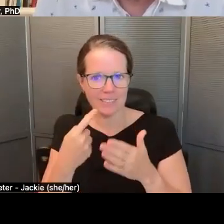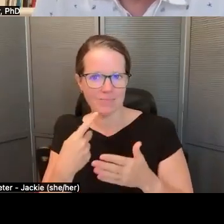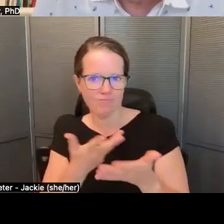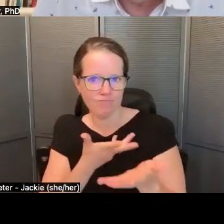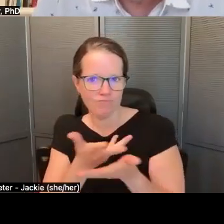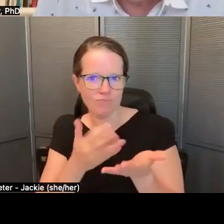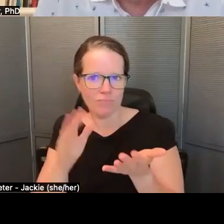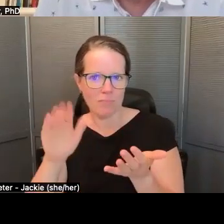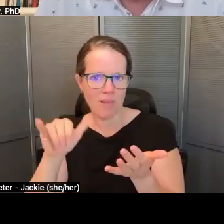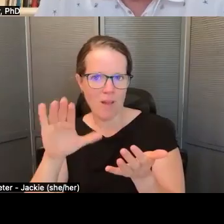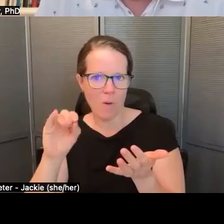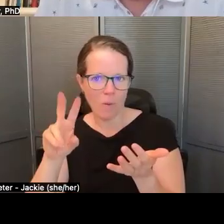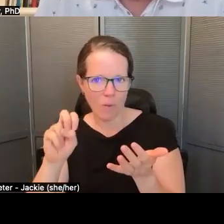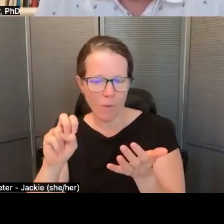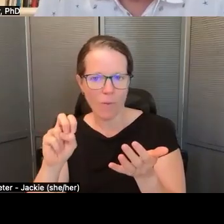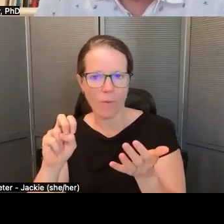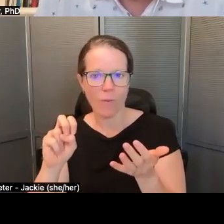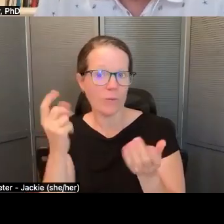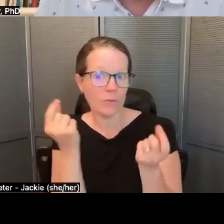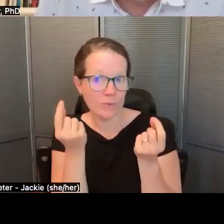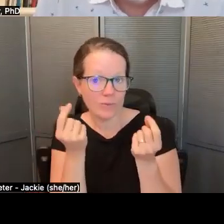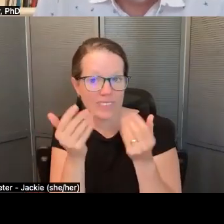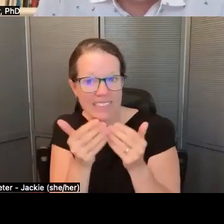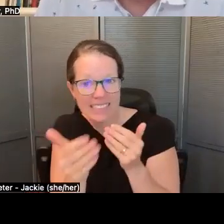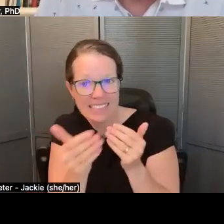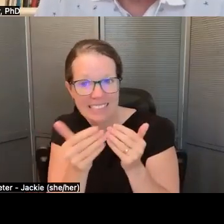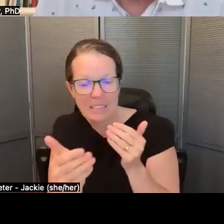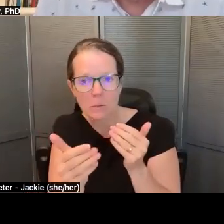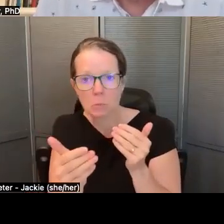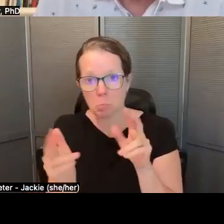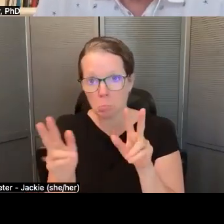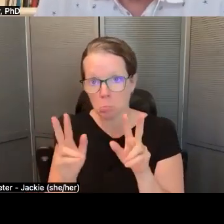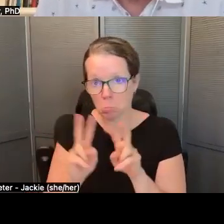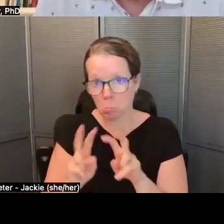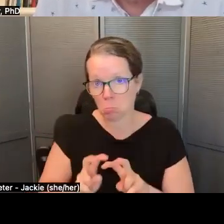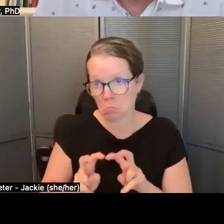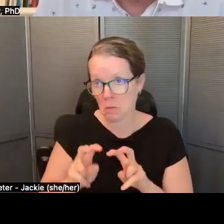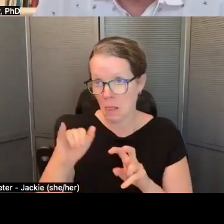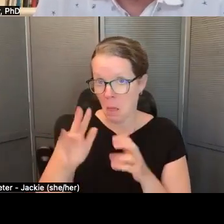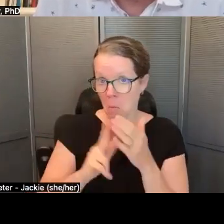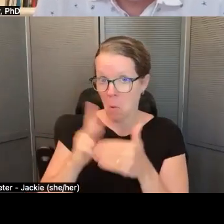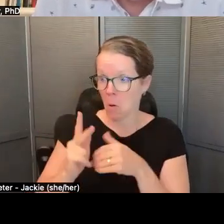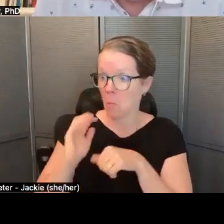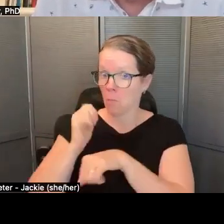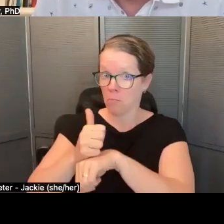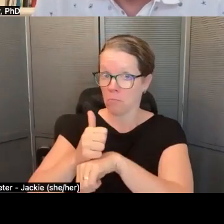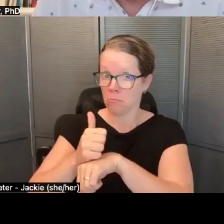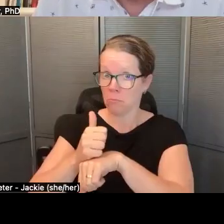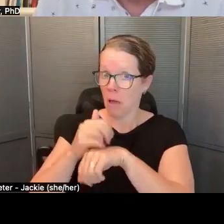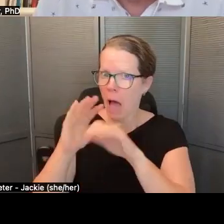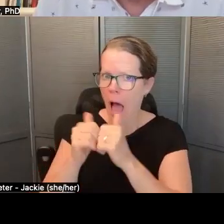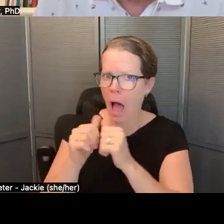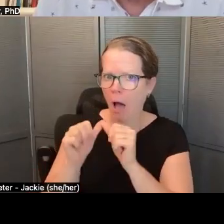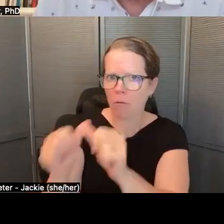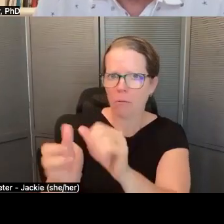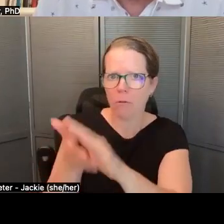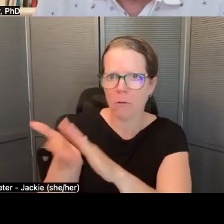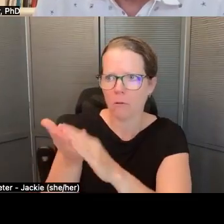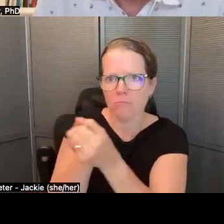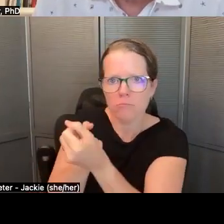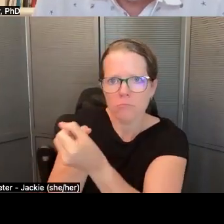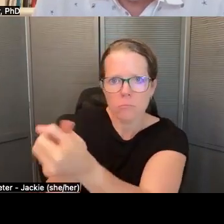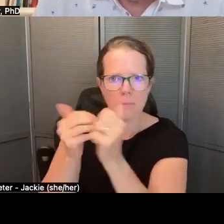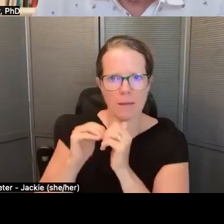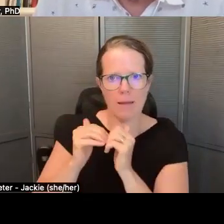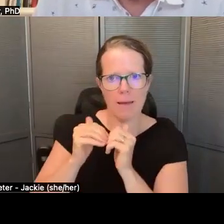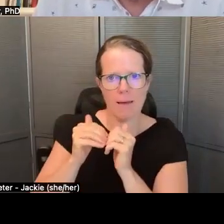now beginning to explore sustainability of the program at Baycove and things that we can do to support